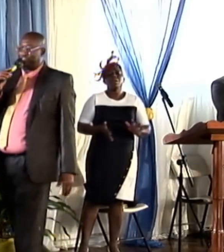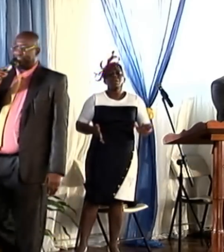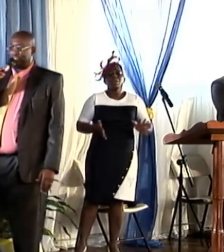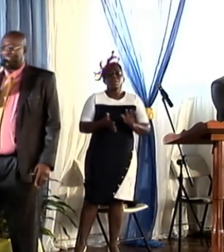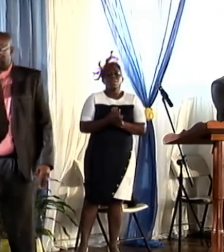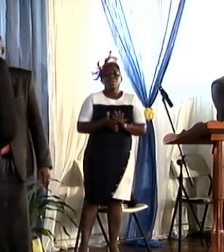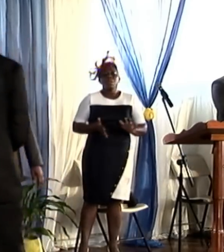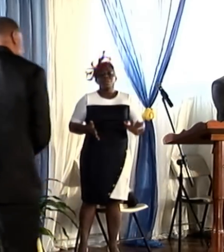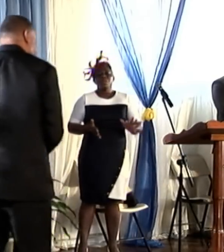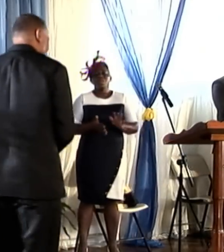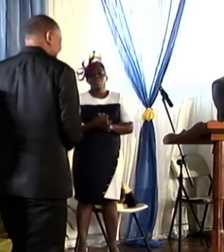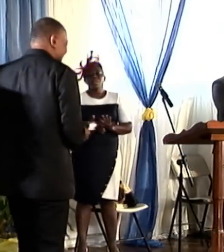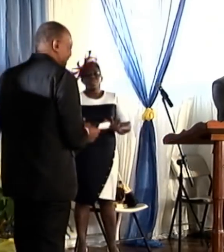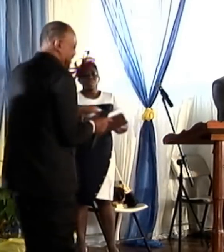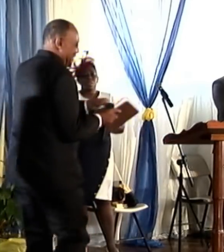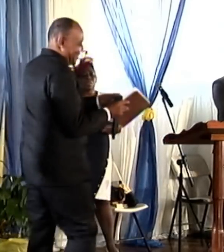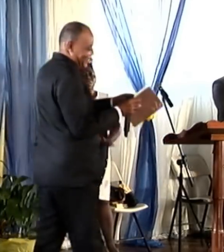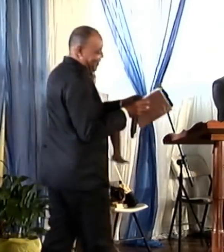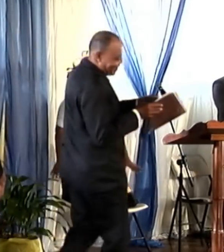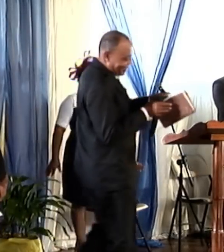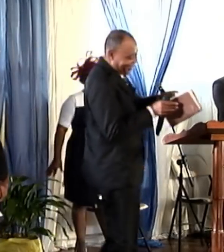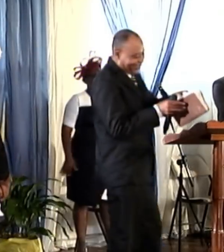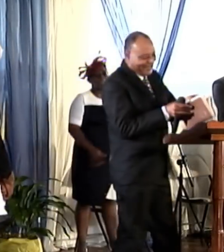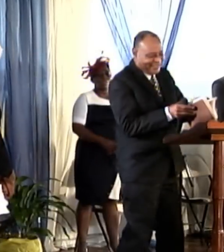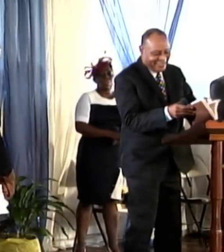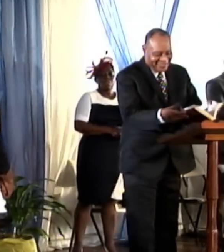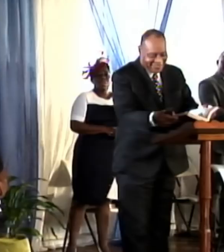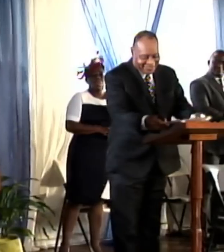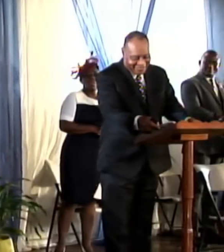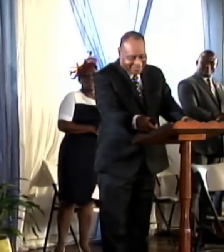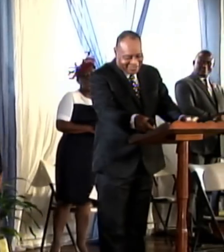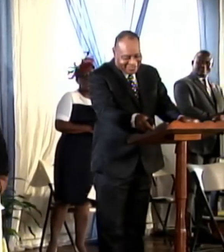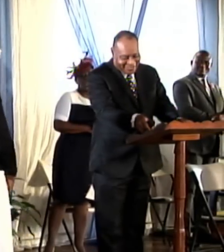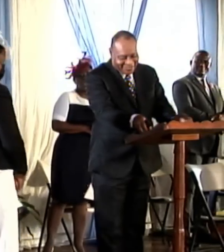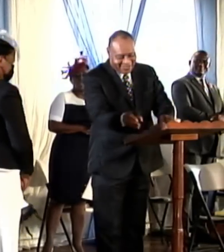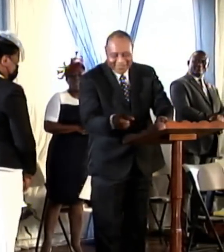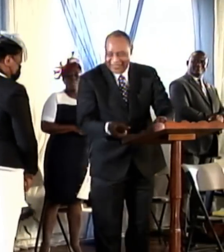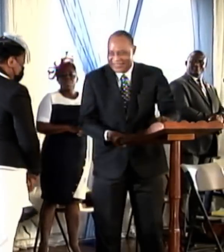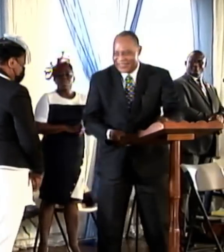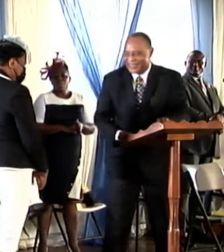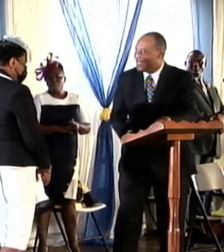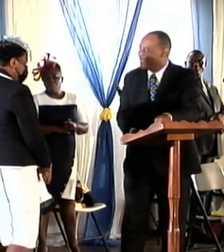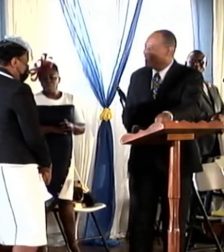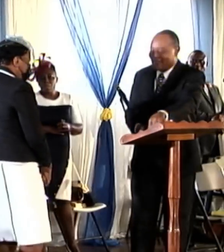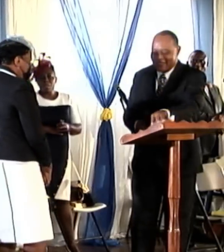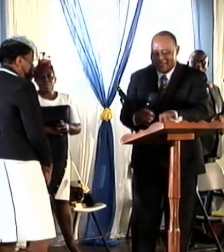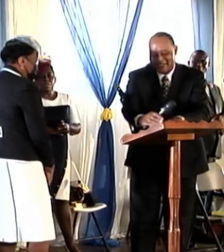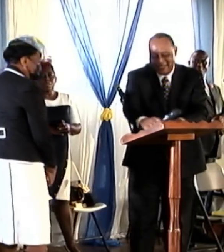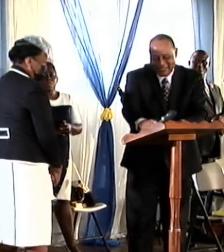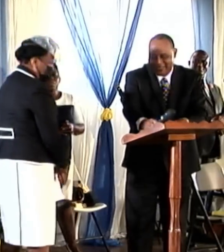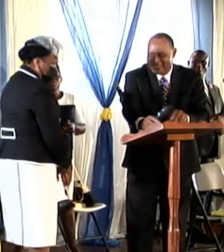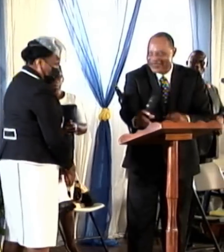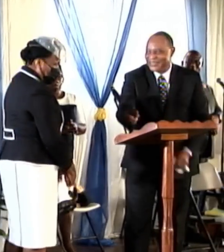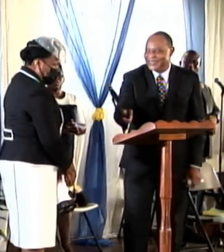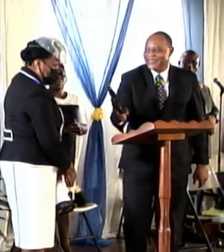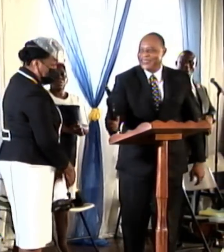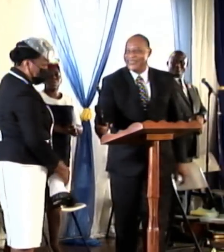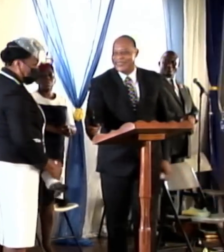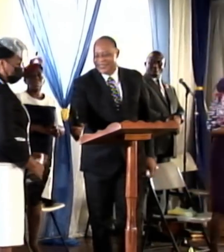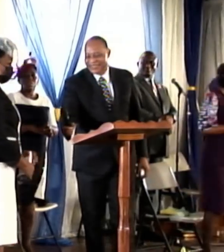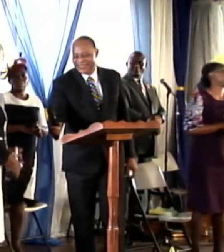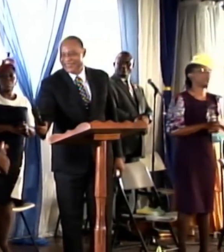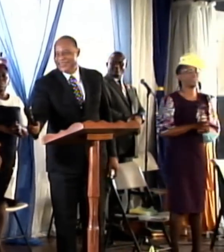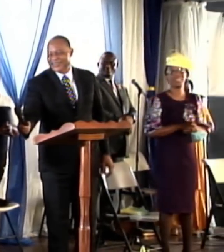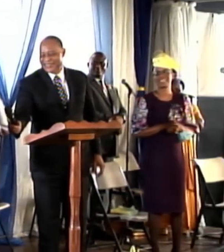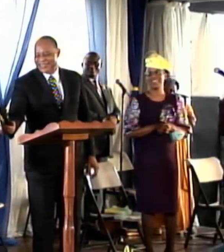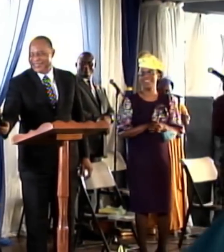in Jesus' name. So the church and everybody can now know you in person. Praise God.